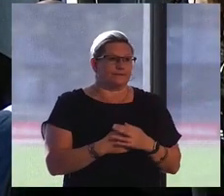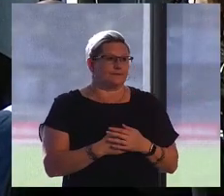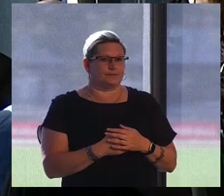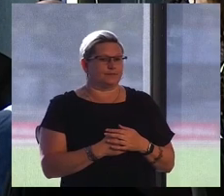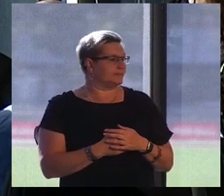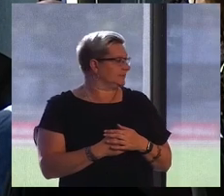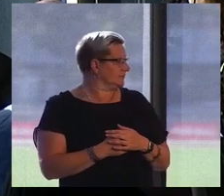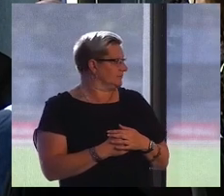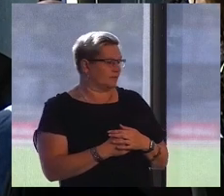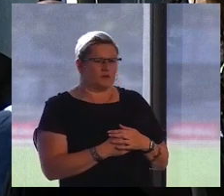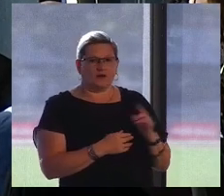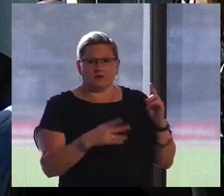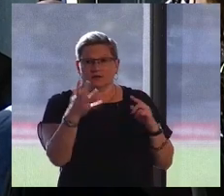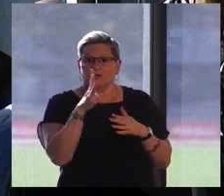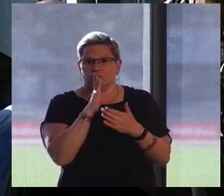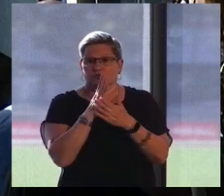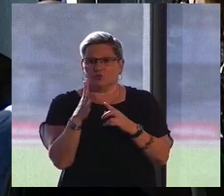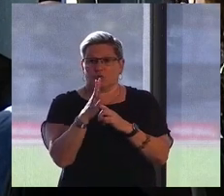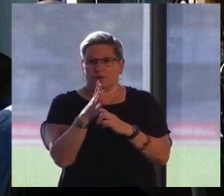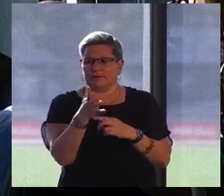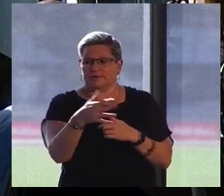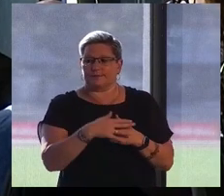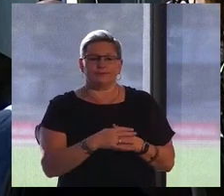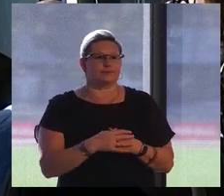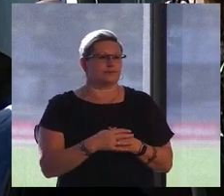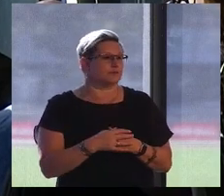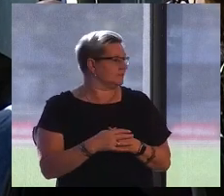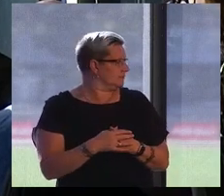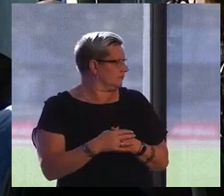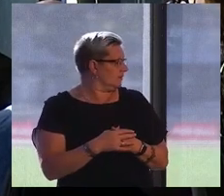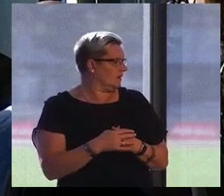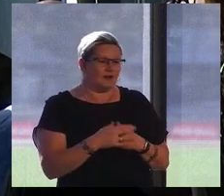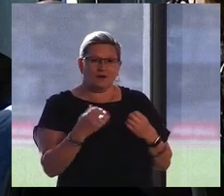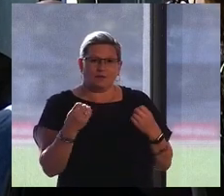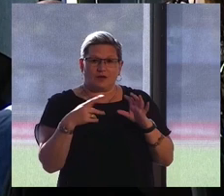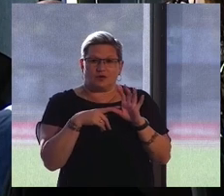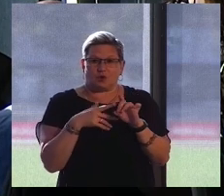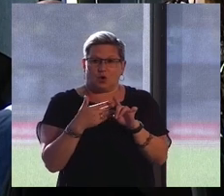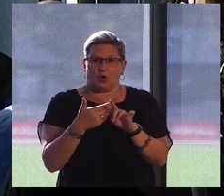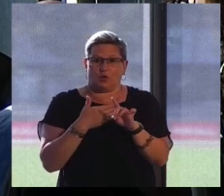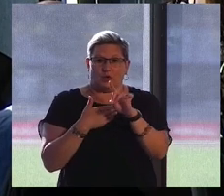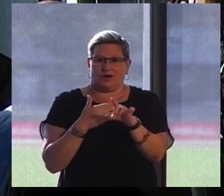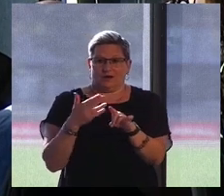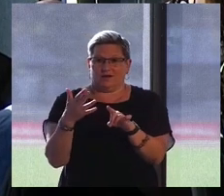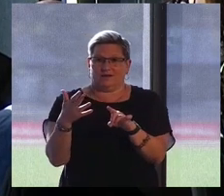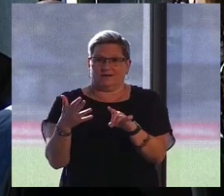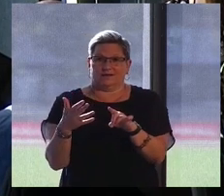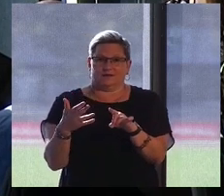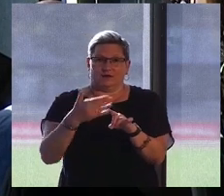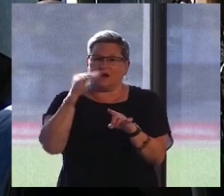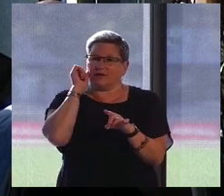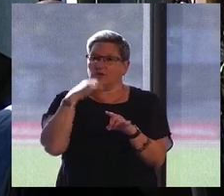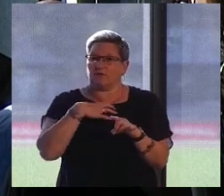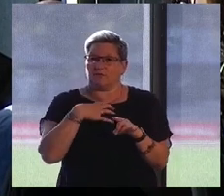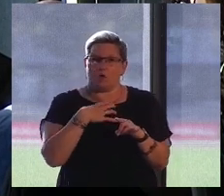really, really important one. It wasn't that many years ago that we weren't even seeing anywhere. I mean, I know we need more climate action and we